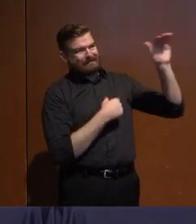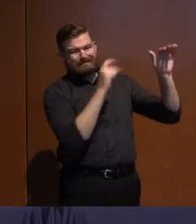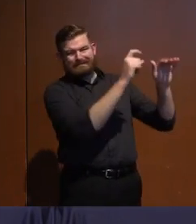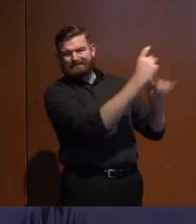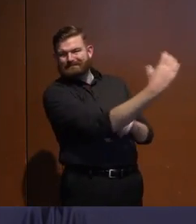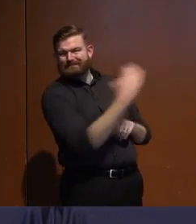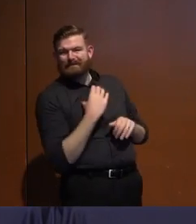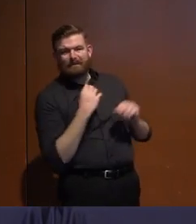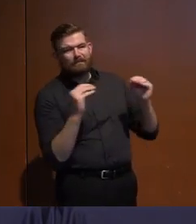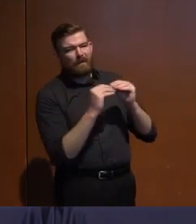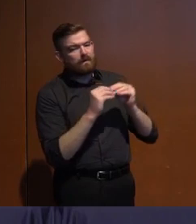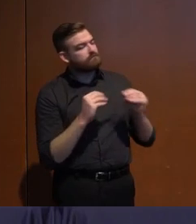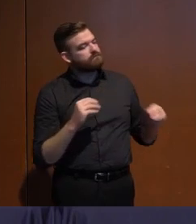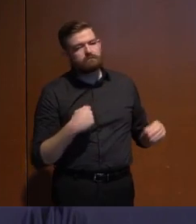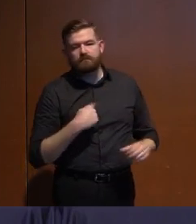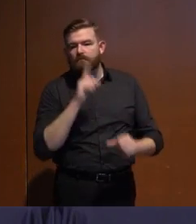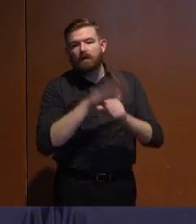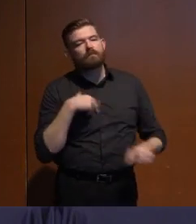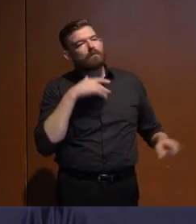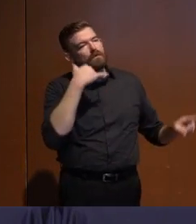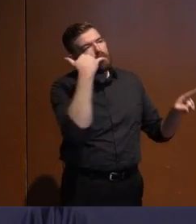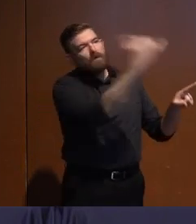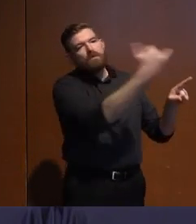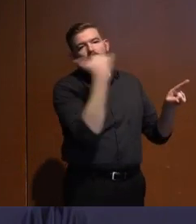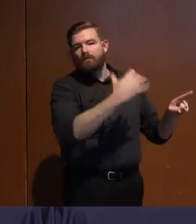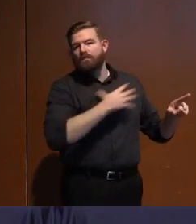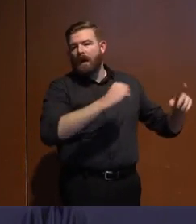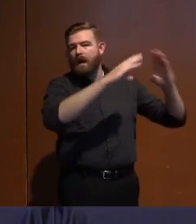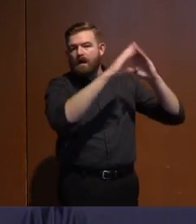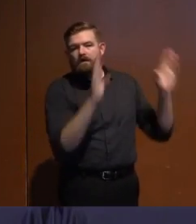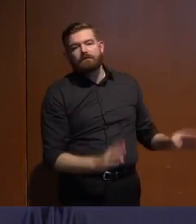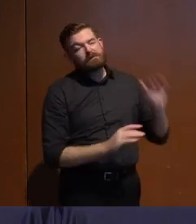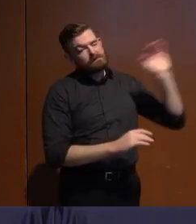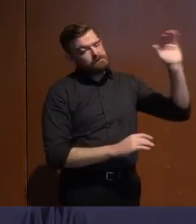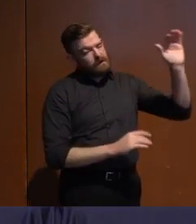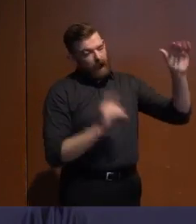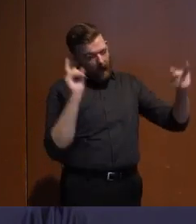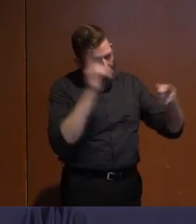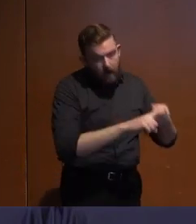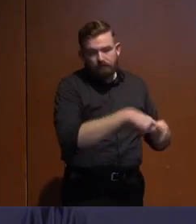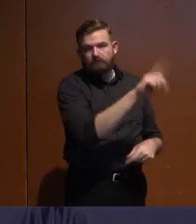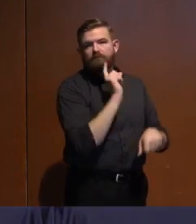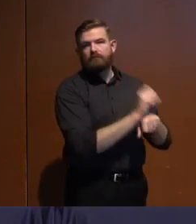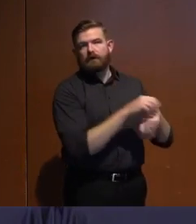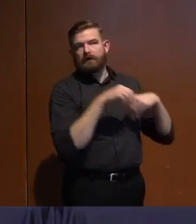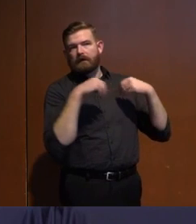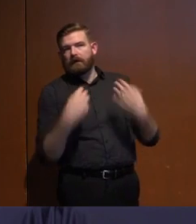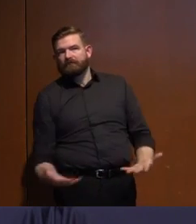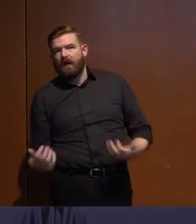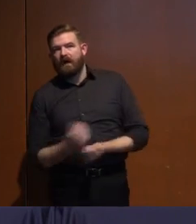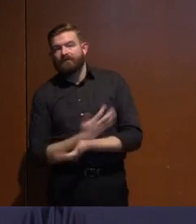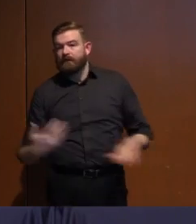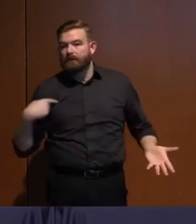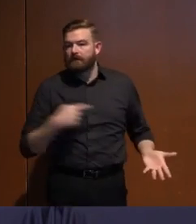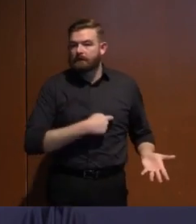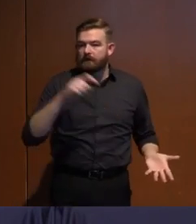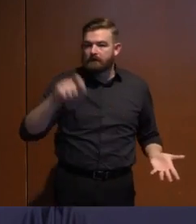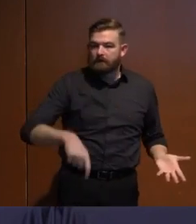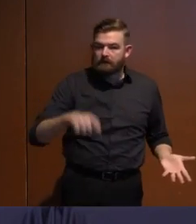White House until we get all that we need. Our centralized procurement and donations